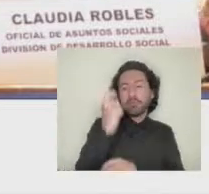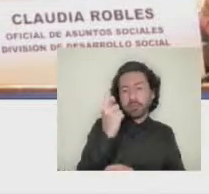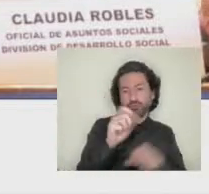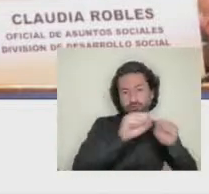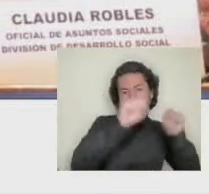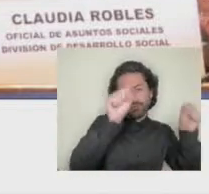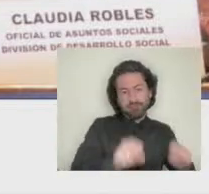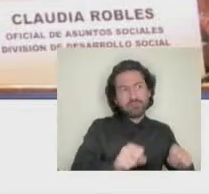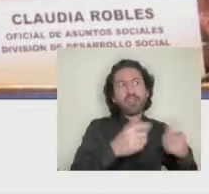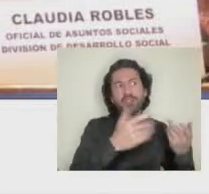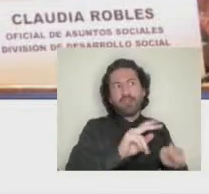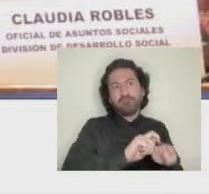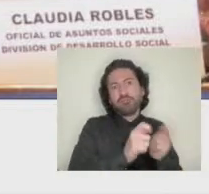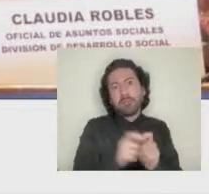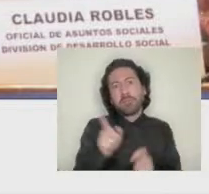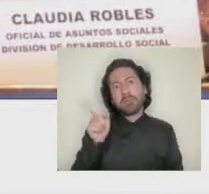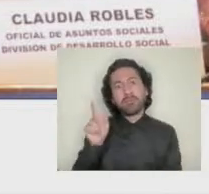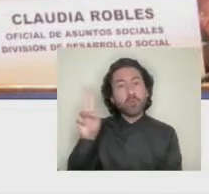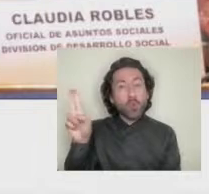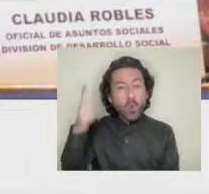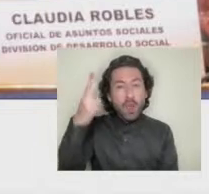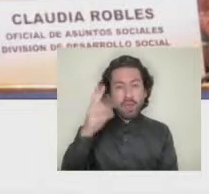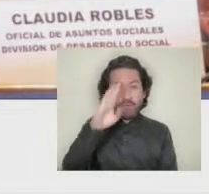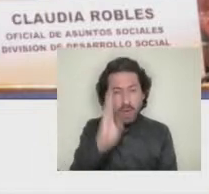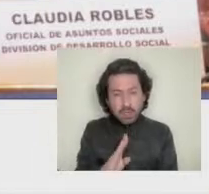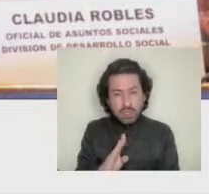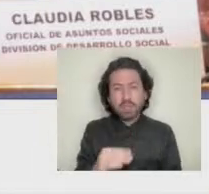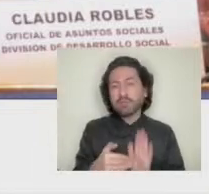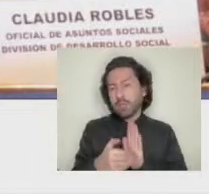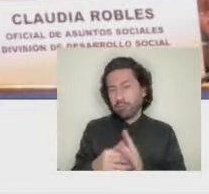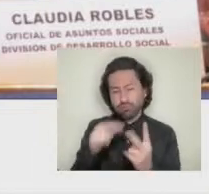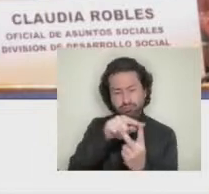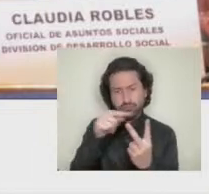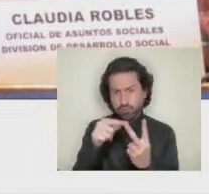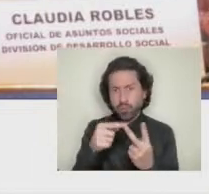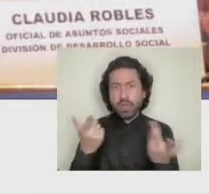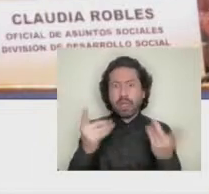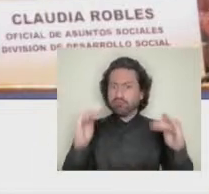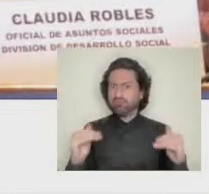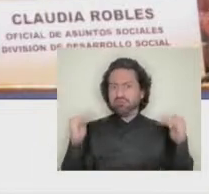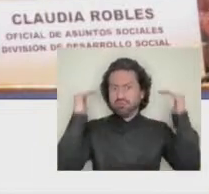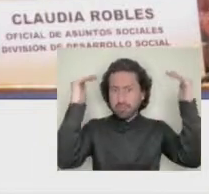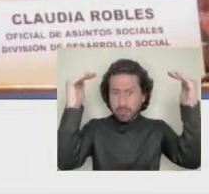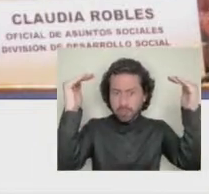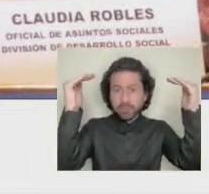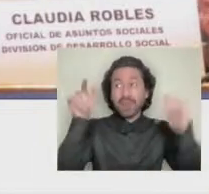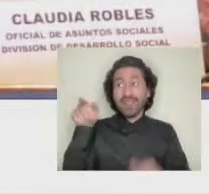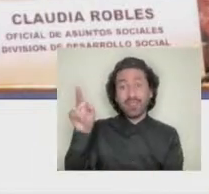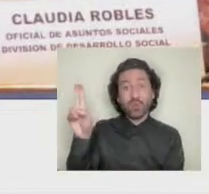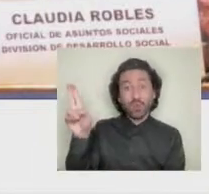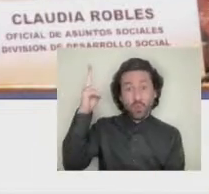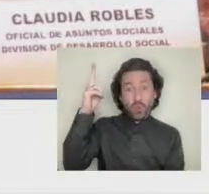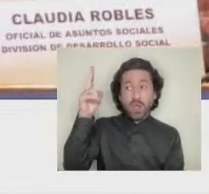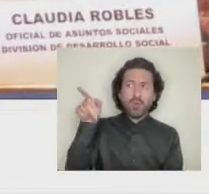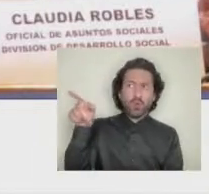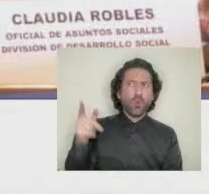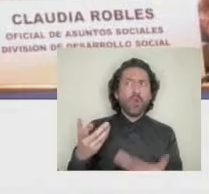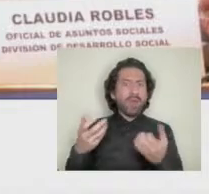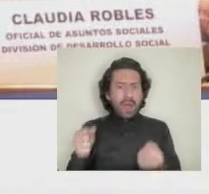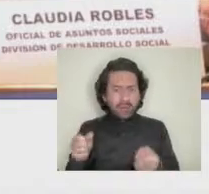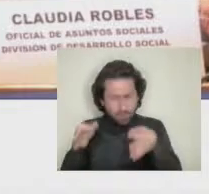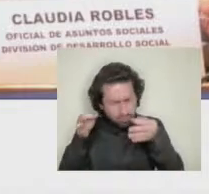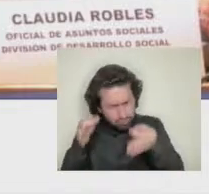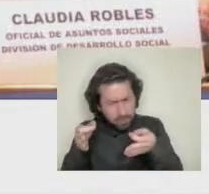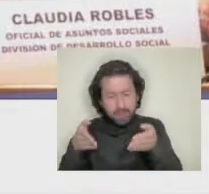And we see the case of Uruguay or Brazil with systems where the contributive coverage is very high, and especially in Uruguay, I highlight